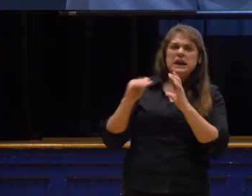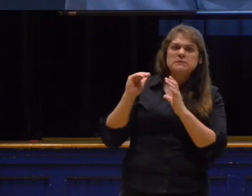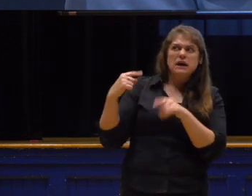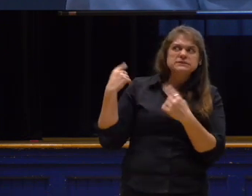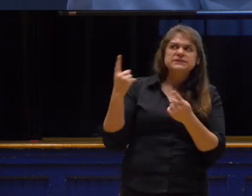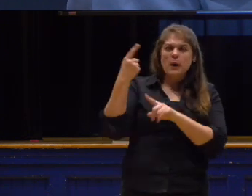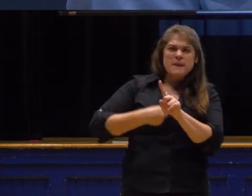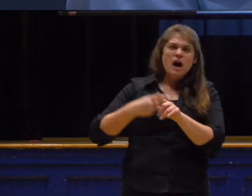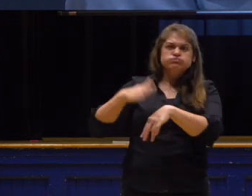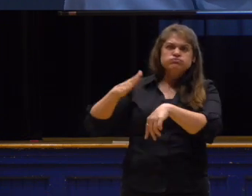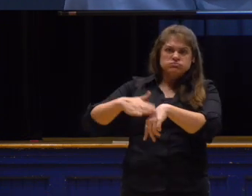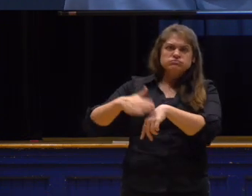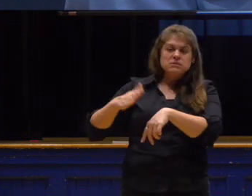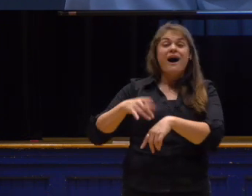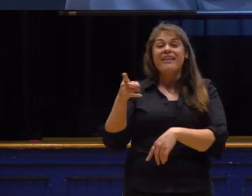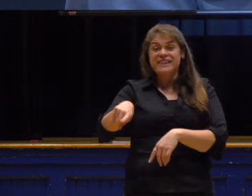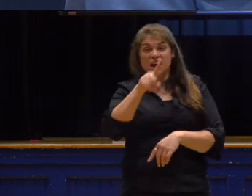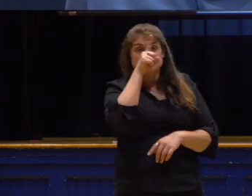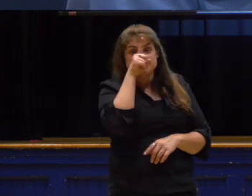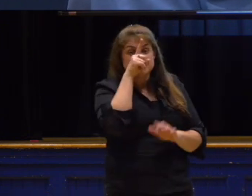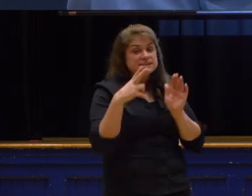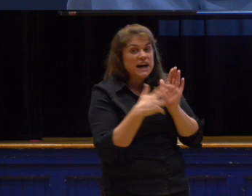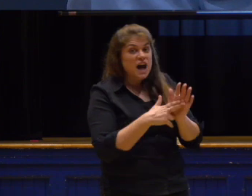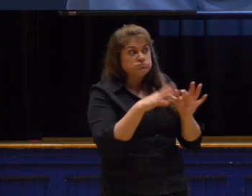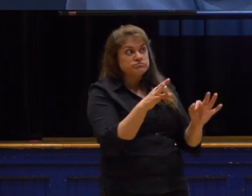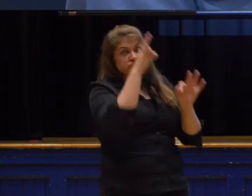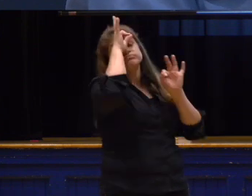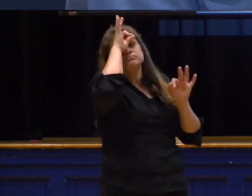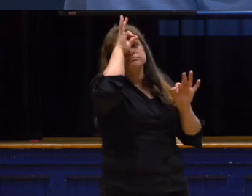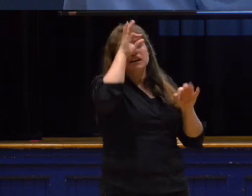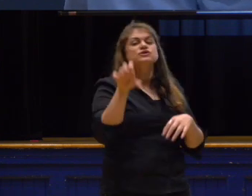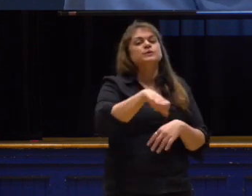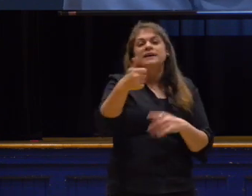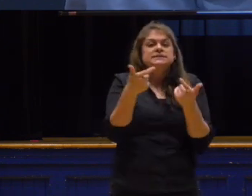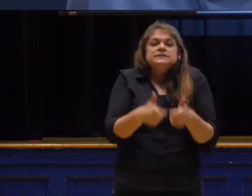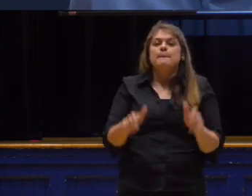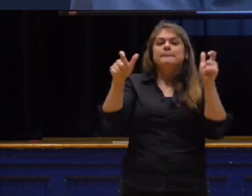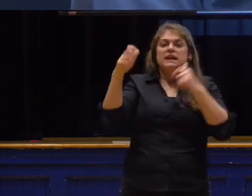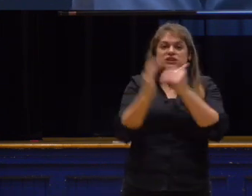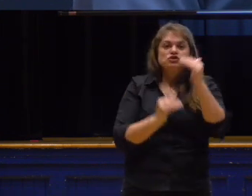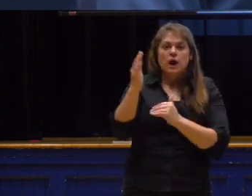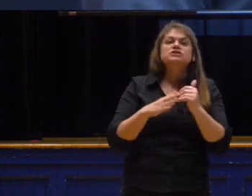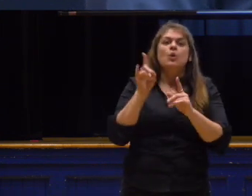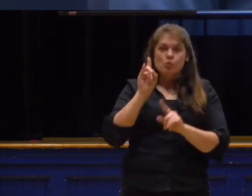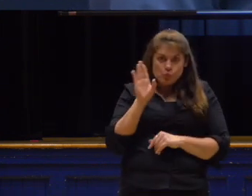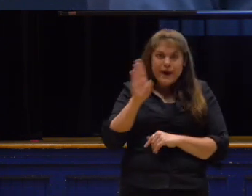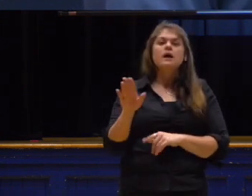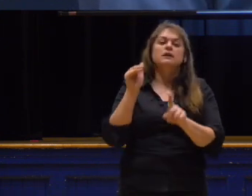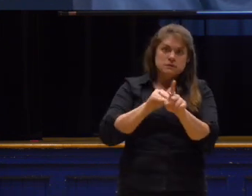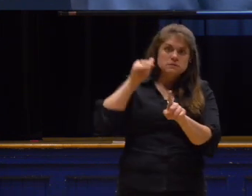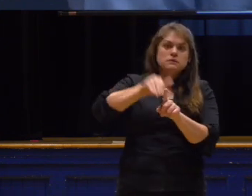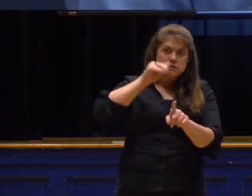over the last month about it. They didn't sign up, so they didn't know. So any of these big things that are going to happen are going to